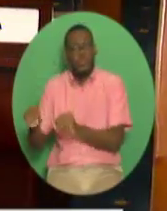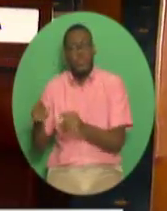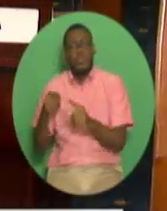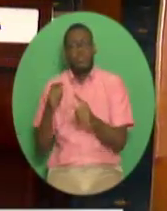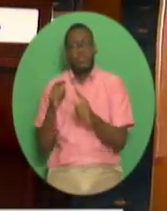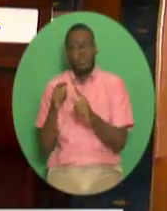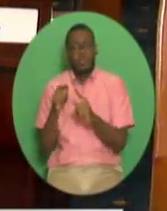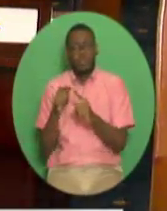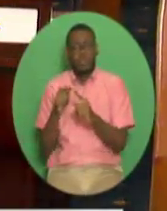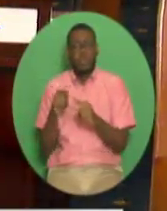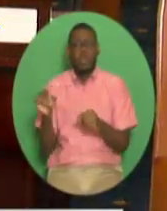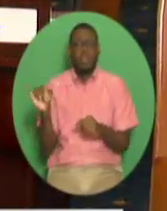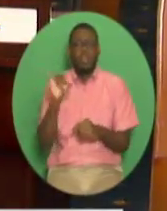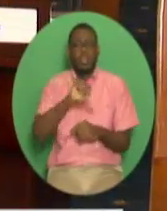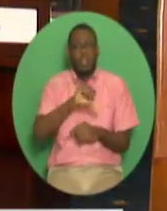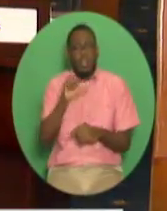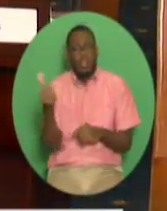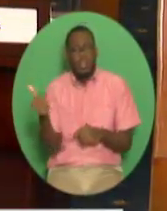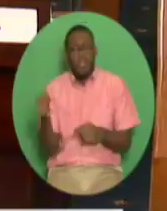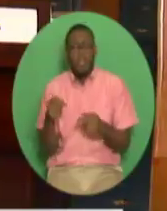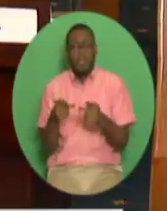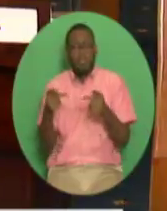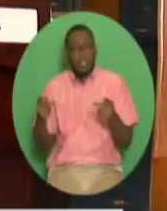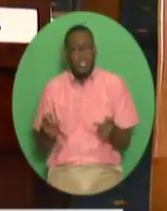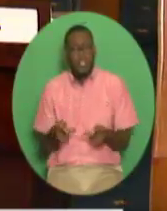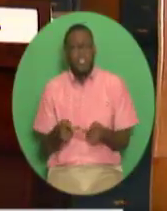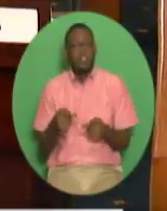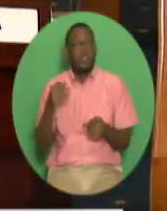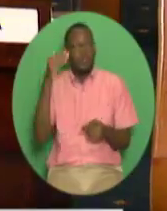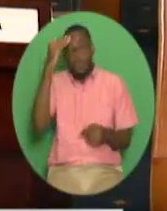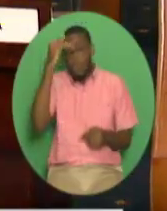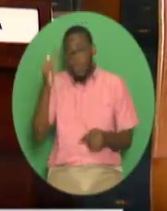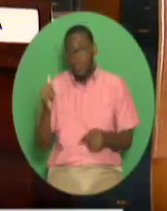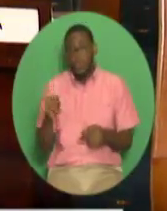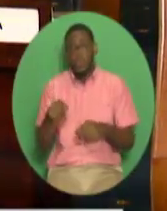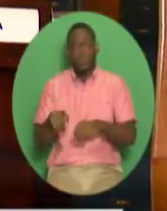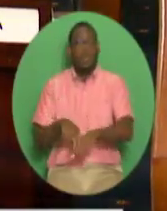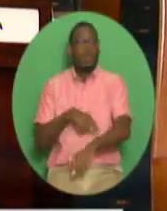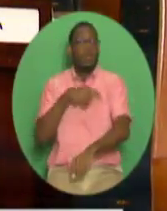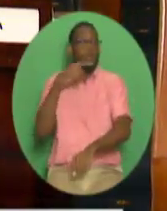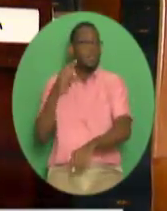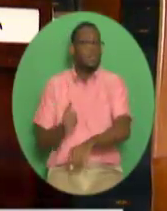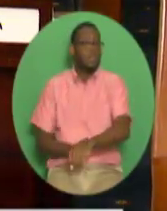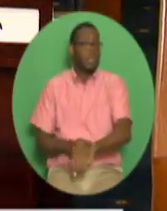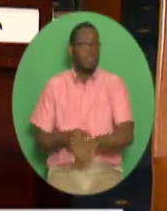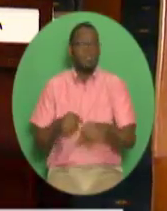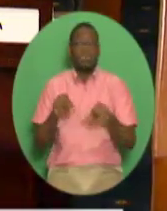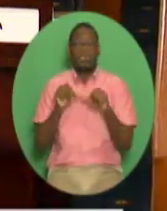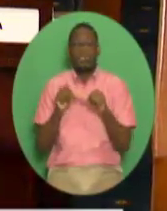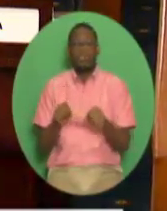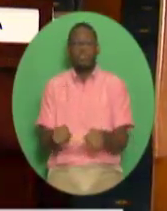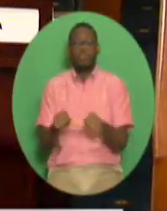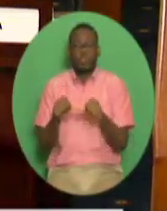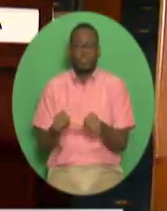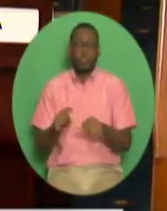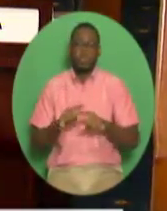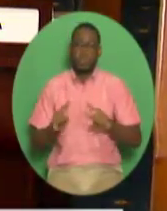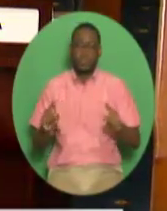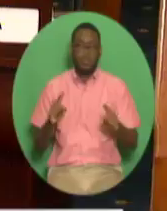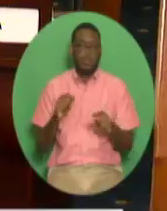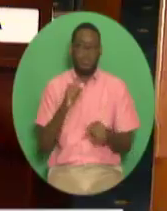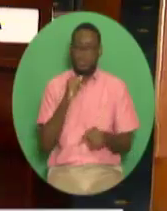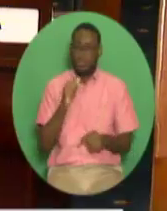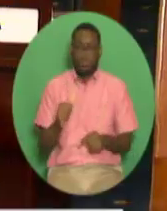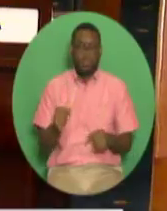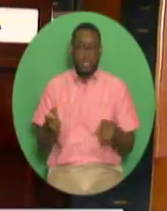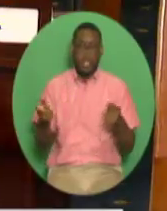in existence. So some of those that you're asking about have been moved to the recurrent expenditure. So they're no